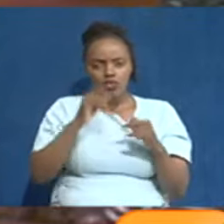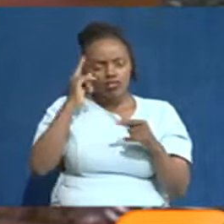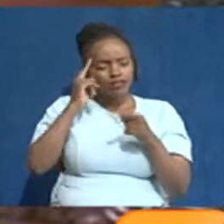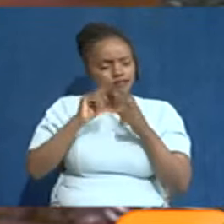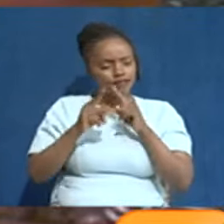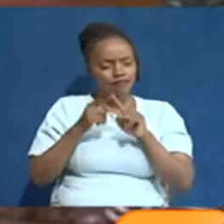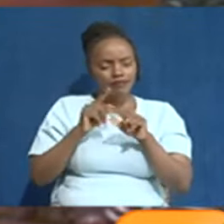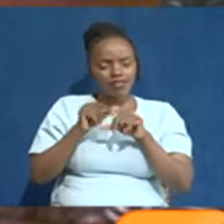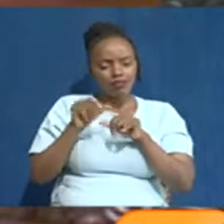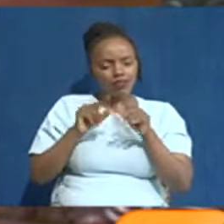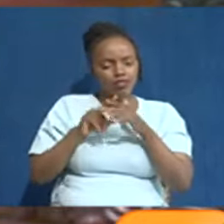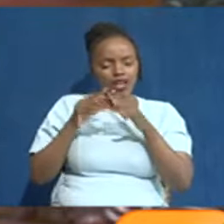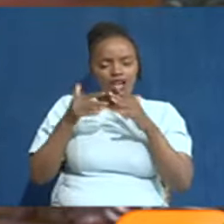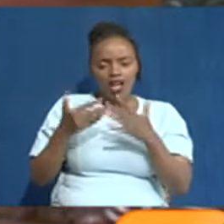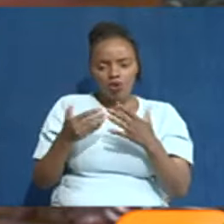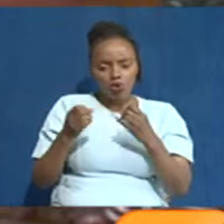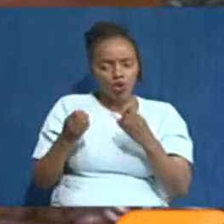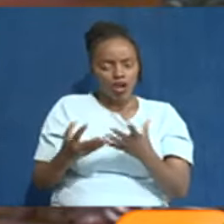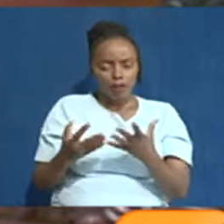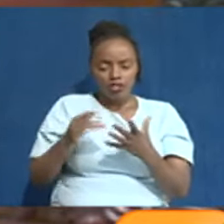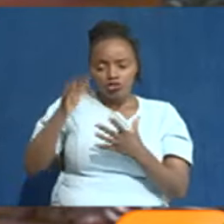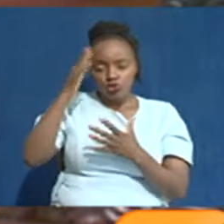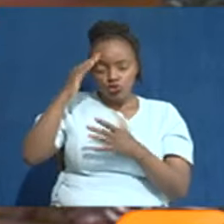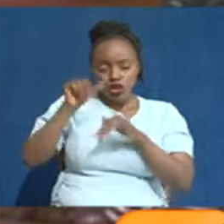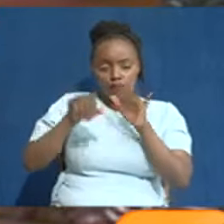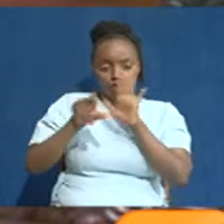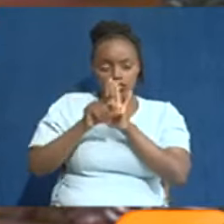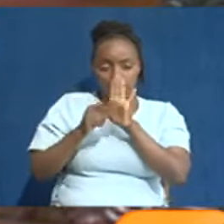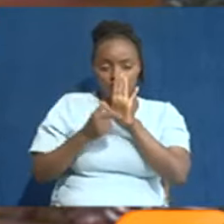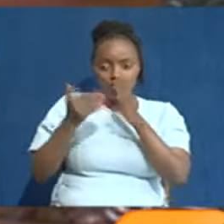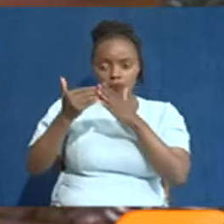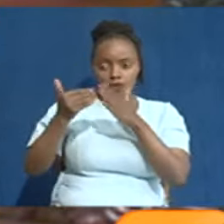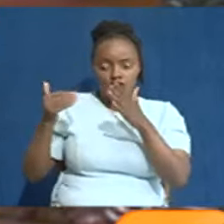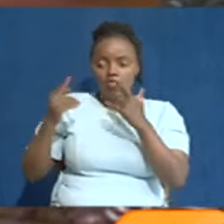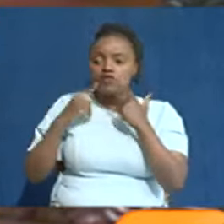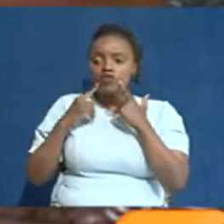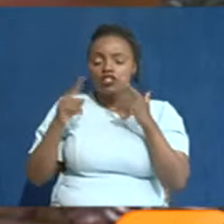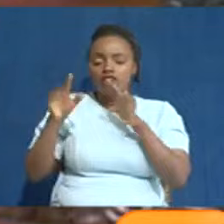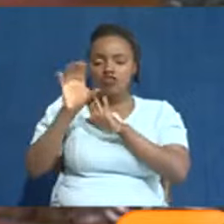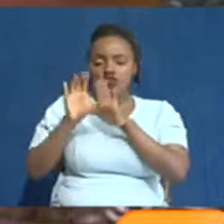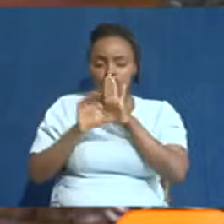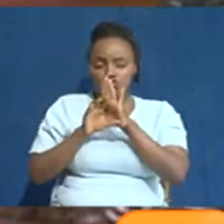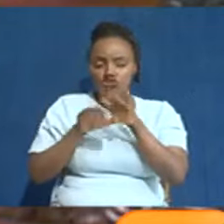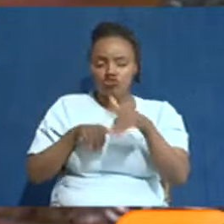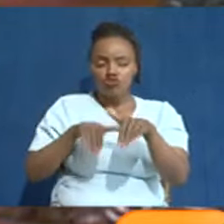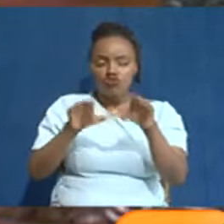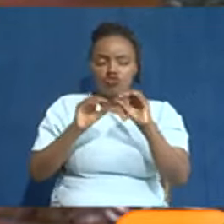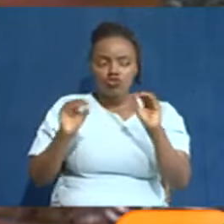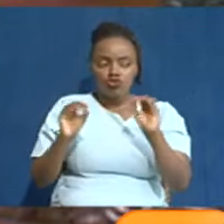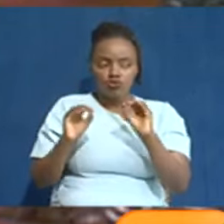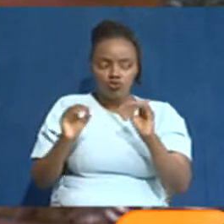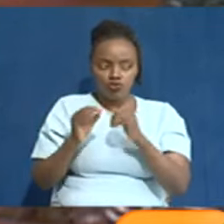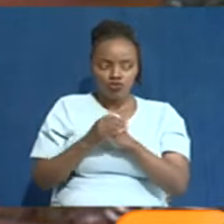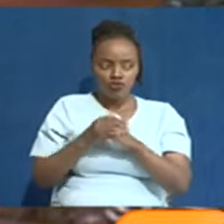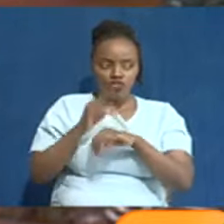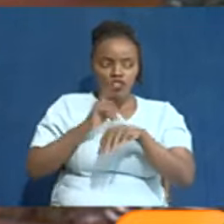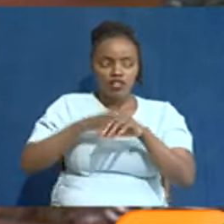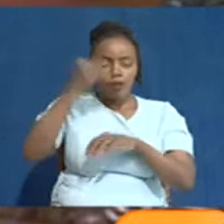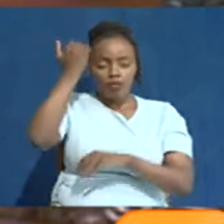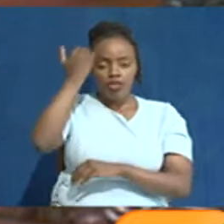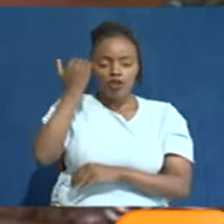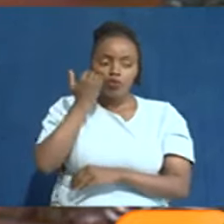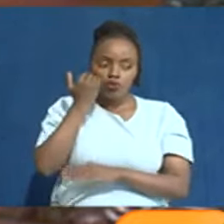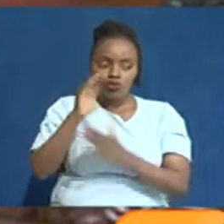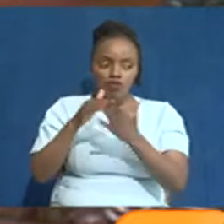thought, how much did you know of those laws before they were declared unconstitutional? When the Court of Appeal